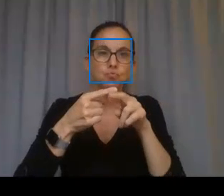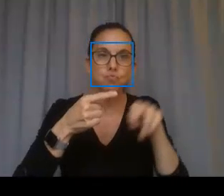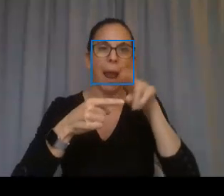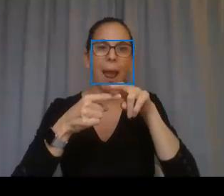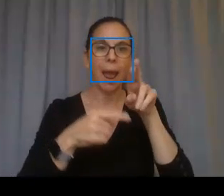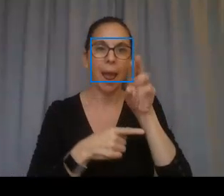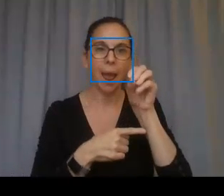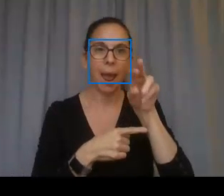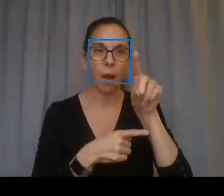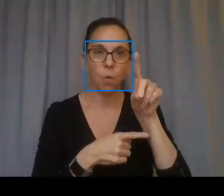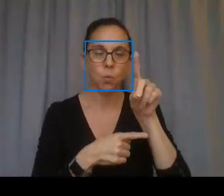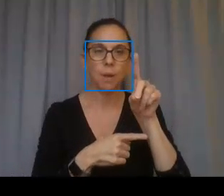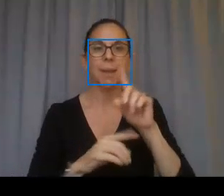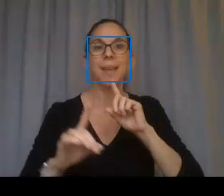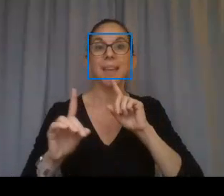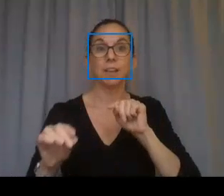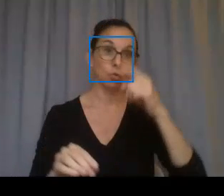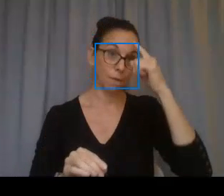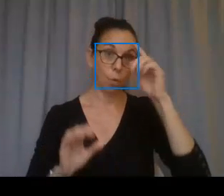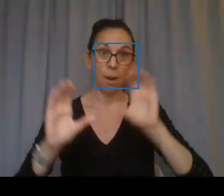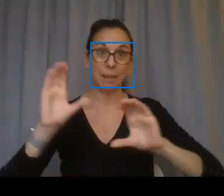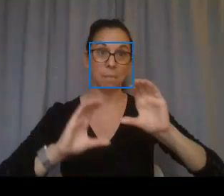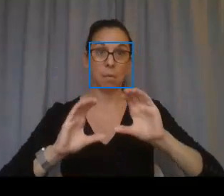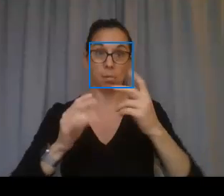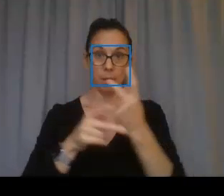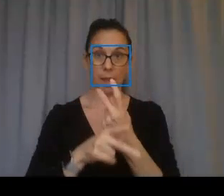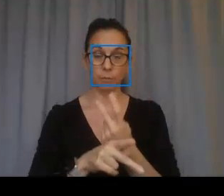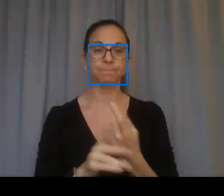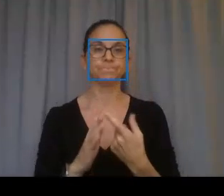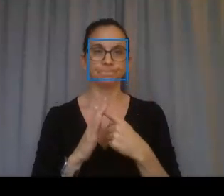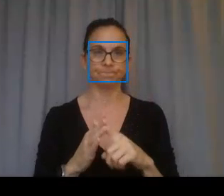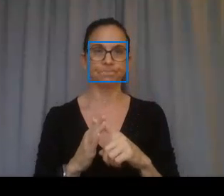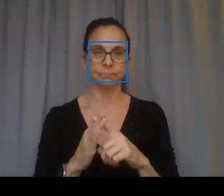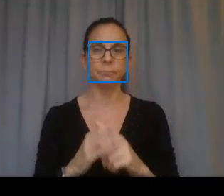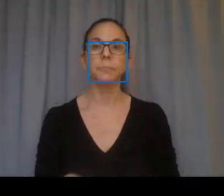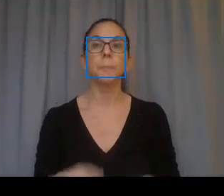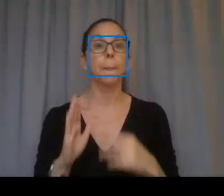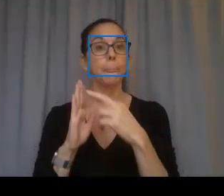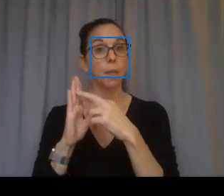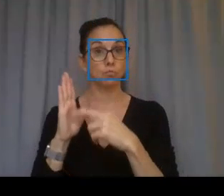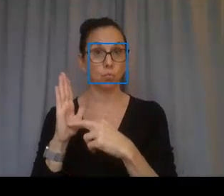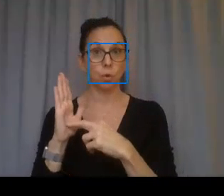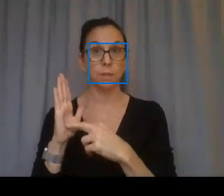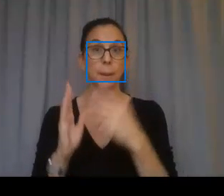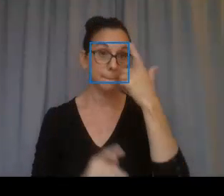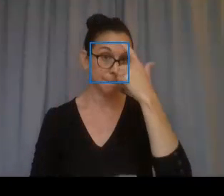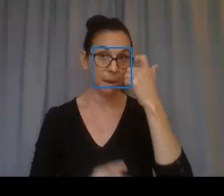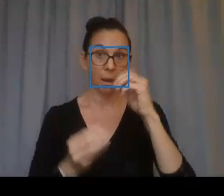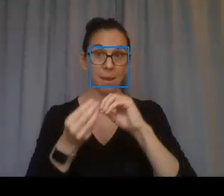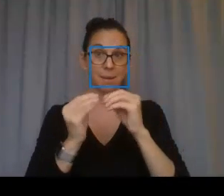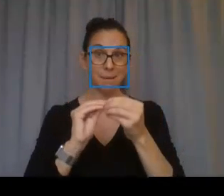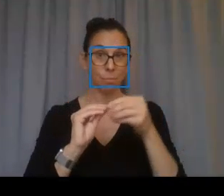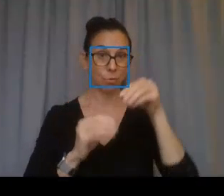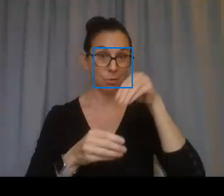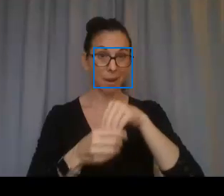do chemical calculations. Let's get started. So because numbers used in chemistry are measurements, the